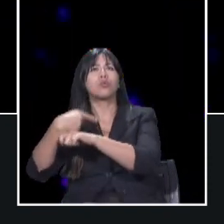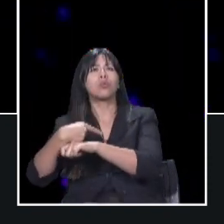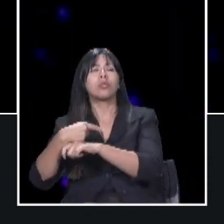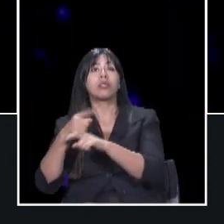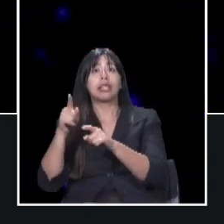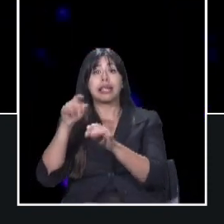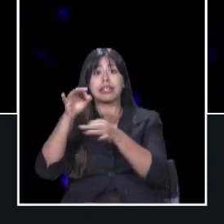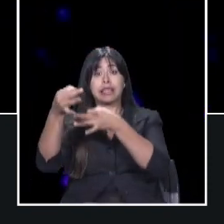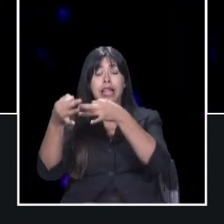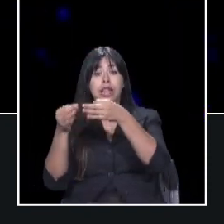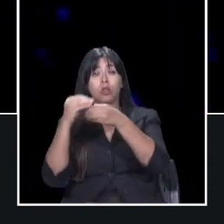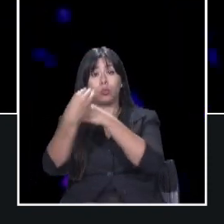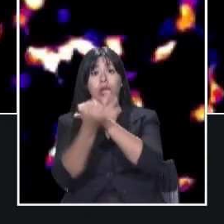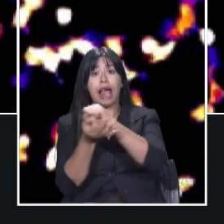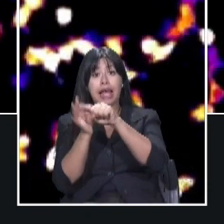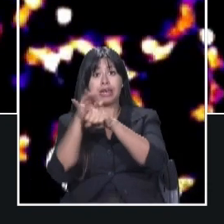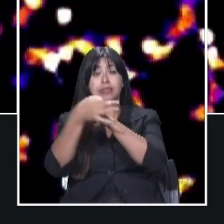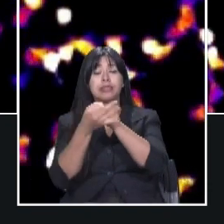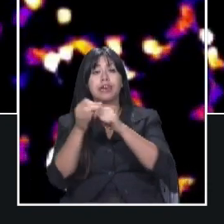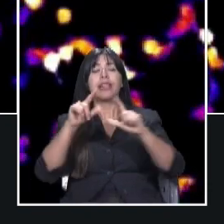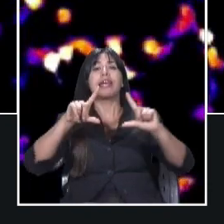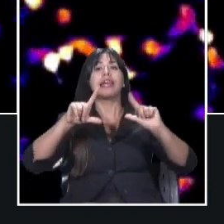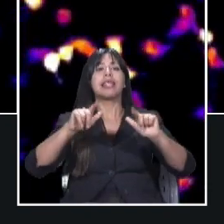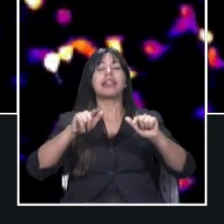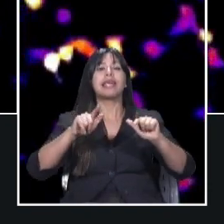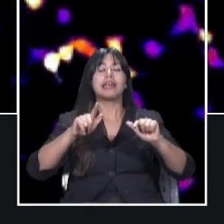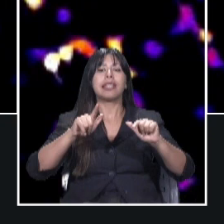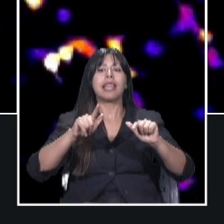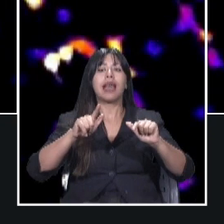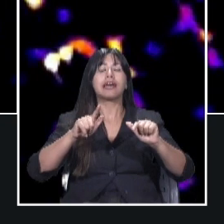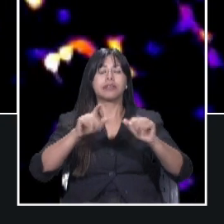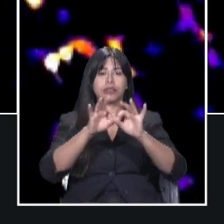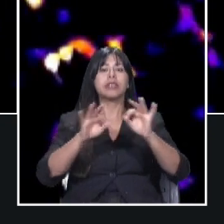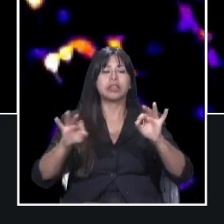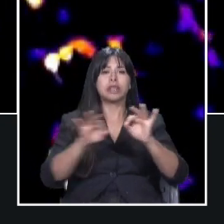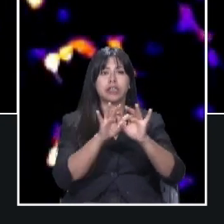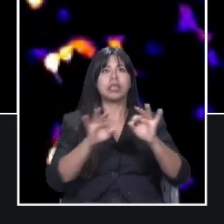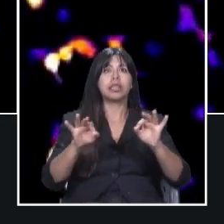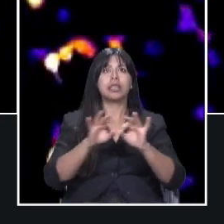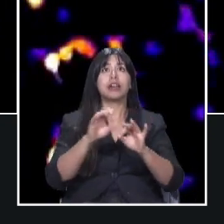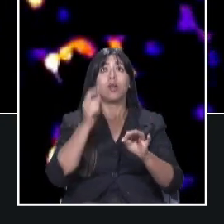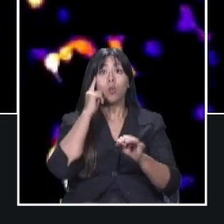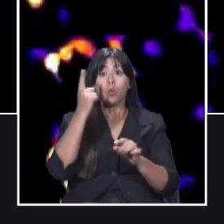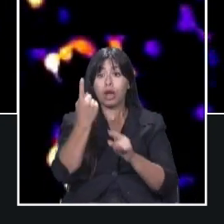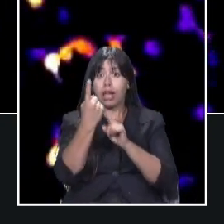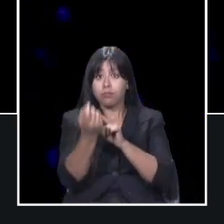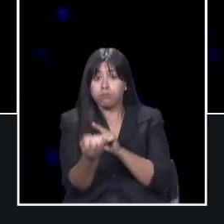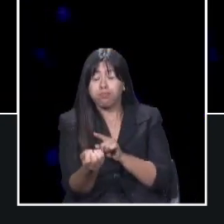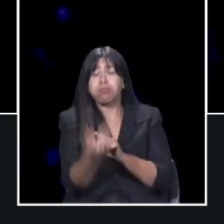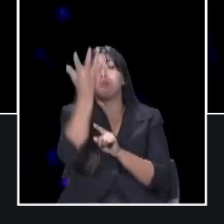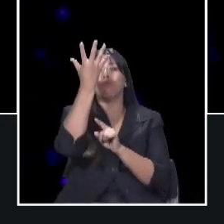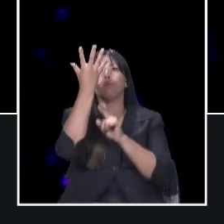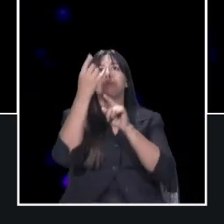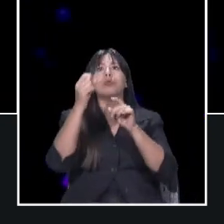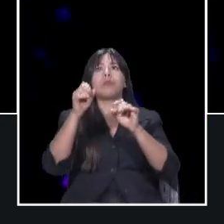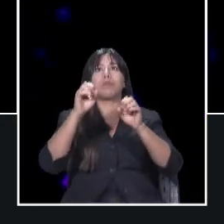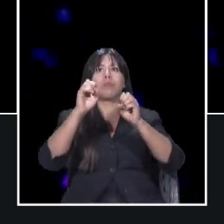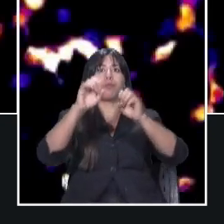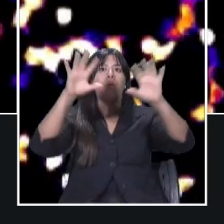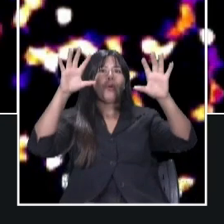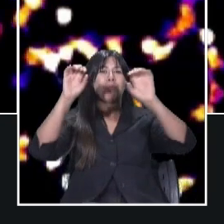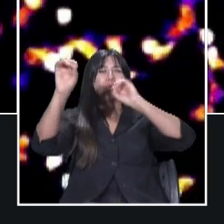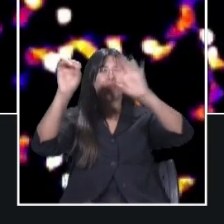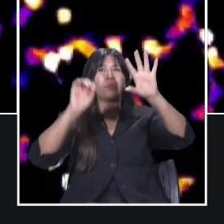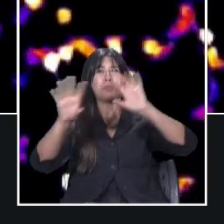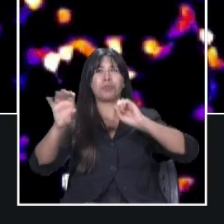come across an explosive particle, they light up. They light up because we have put a jellyfish